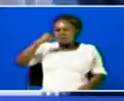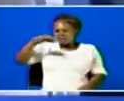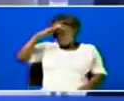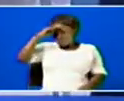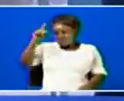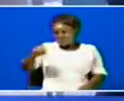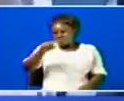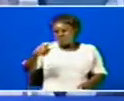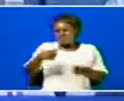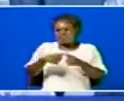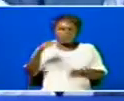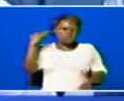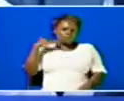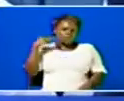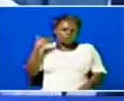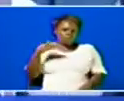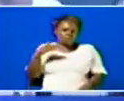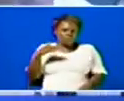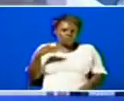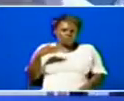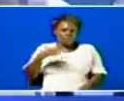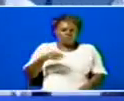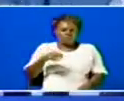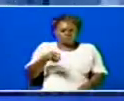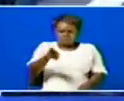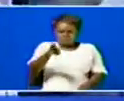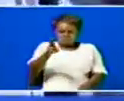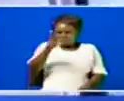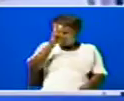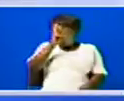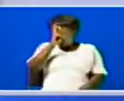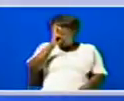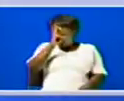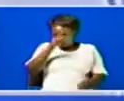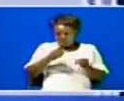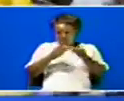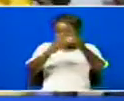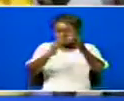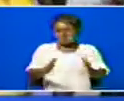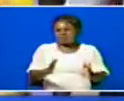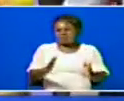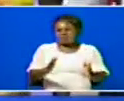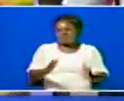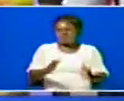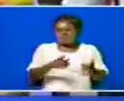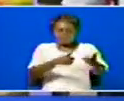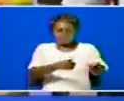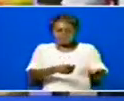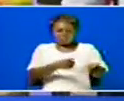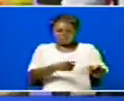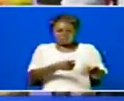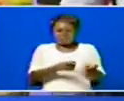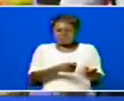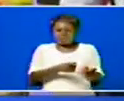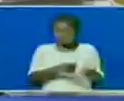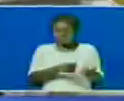He added that the goons stabbed and injured county askaris. Leaders from Uasin Gishu County have now condemned the widespread claims